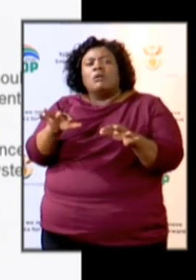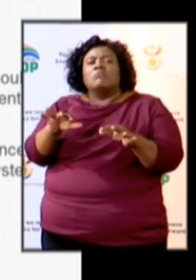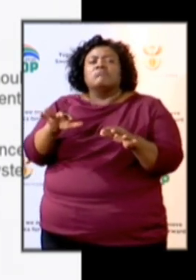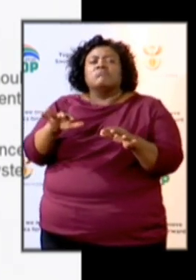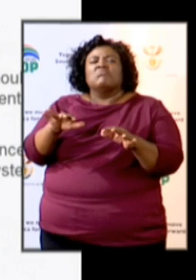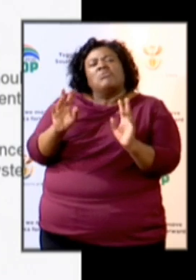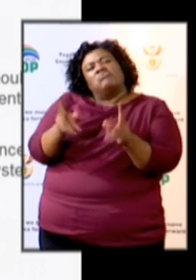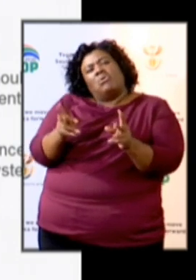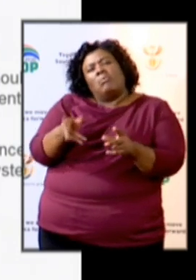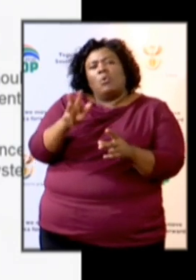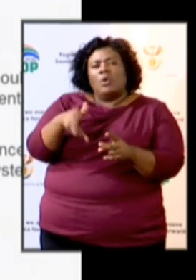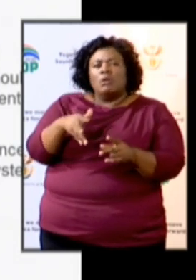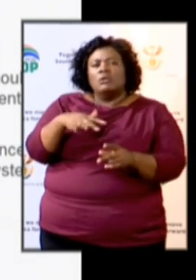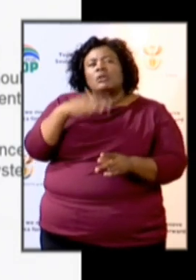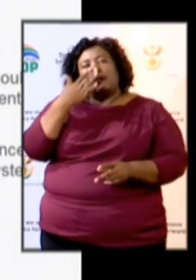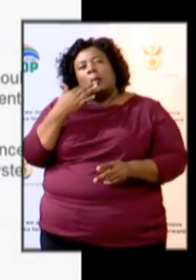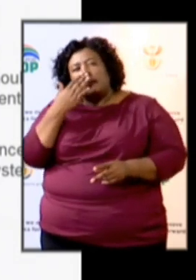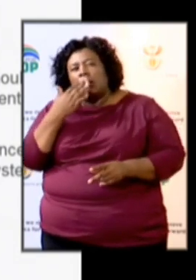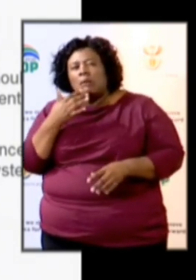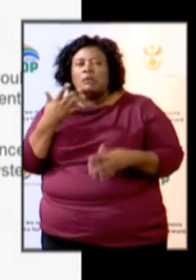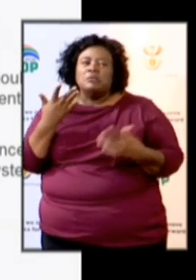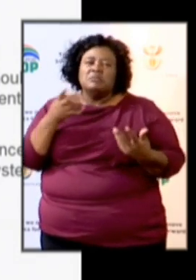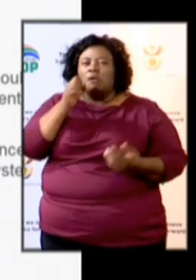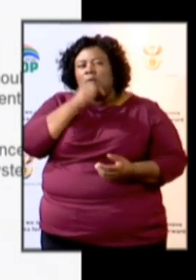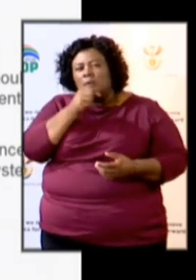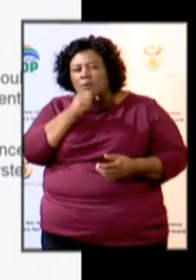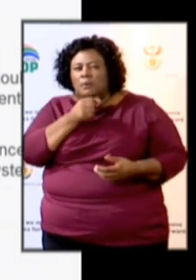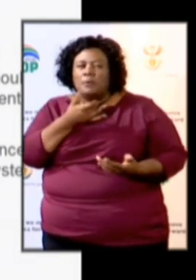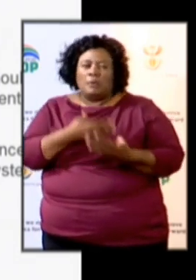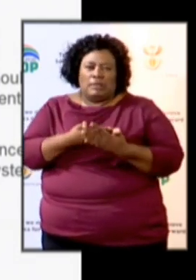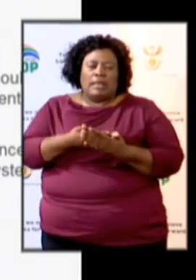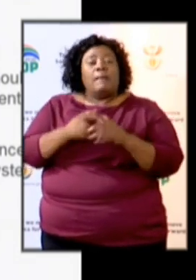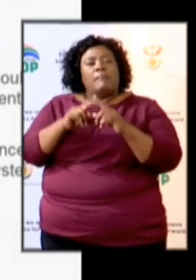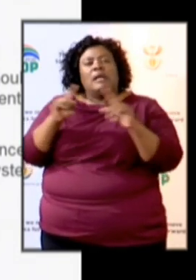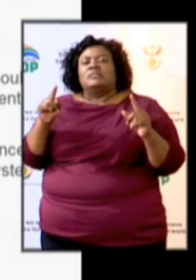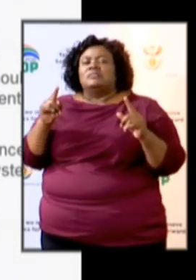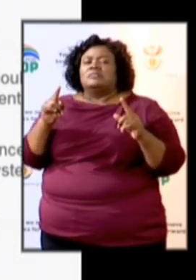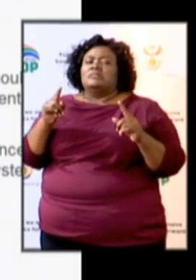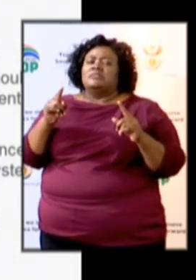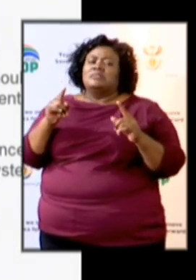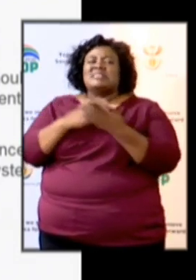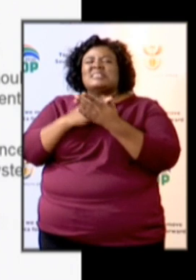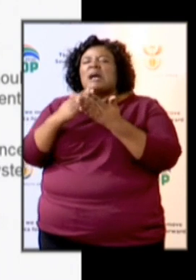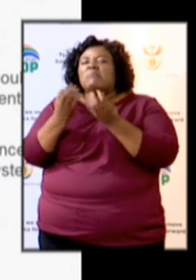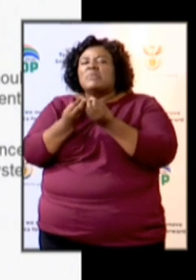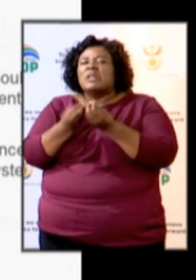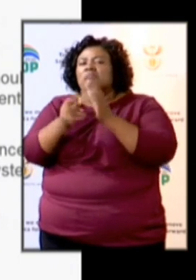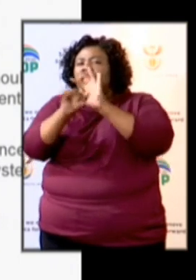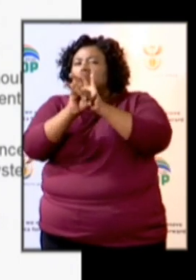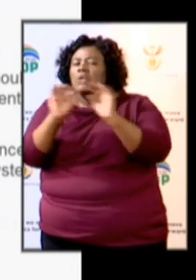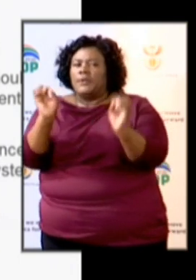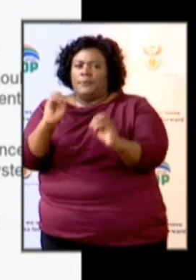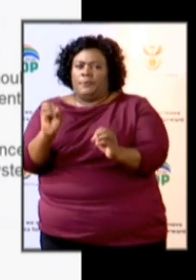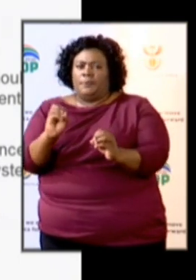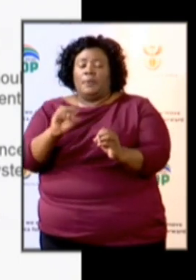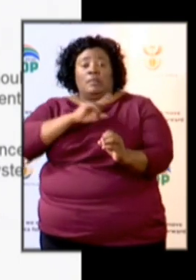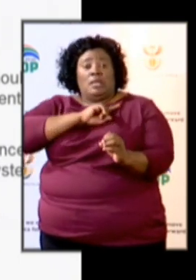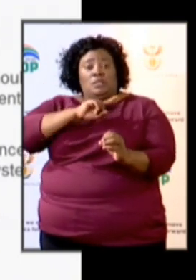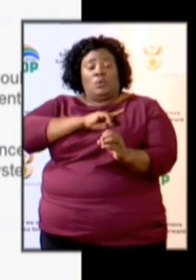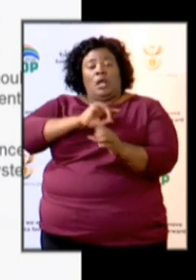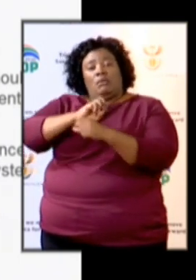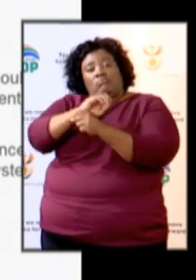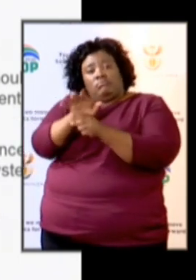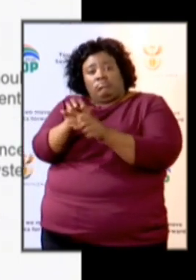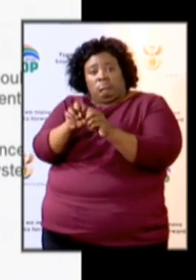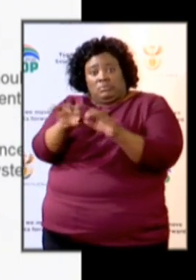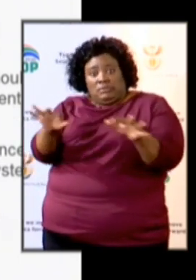maybe you'll even be symptomless, which is why this problem, why coronavirus is